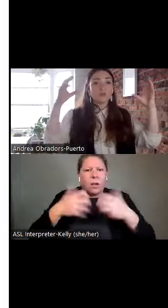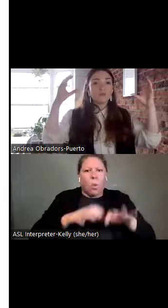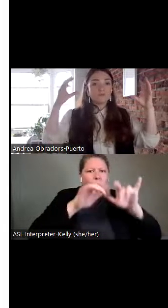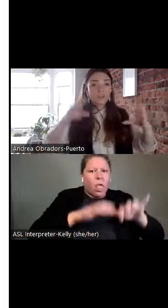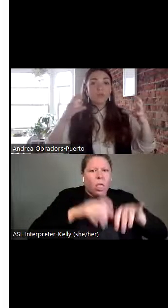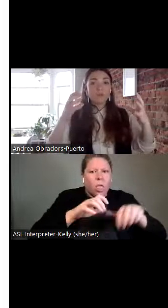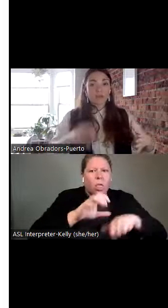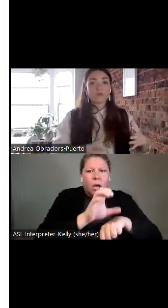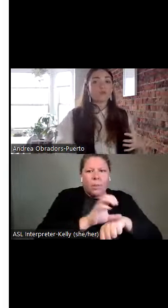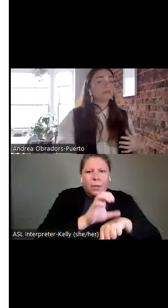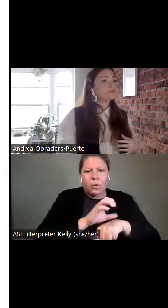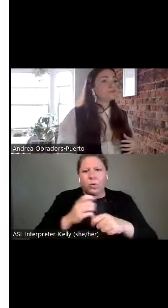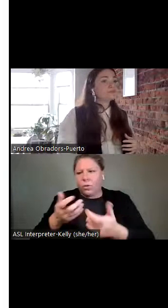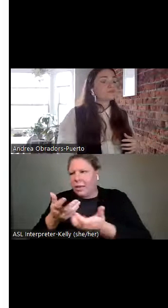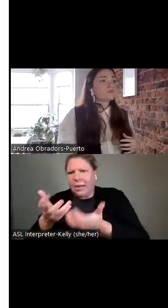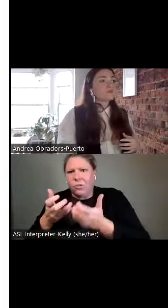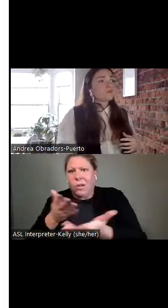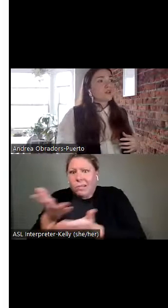through a digital platform.